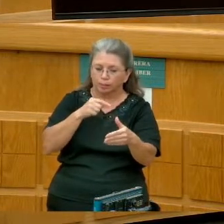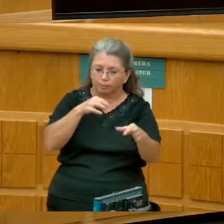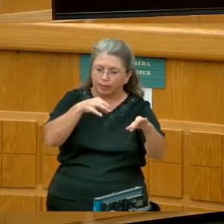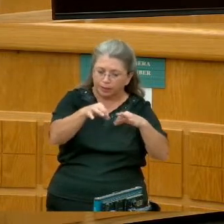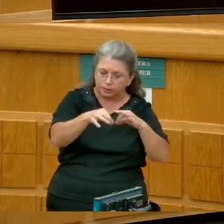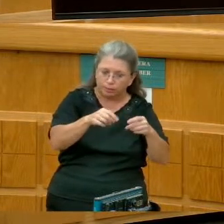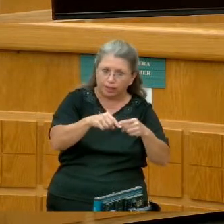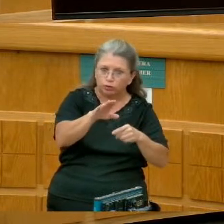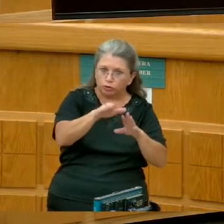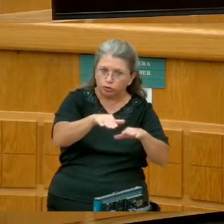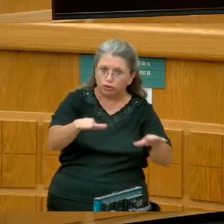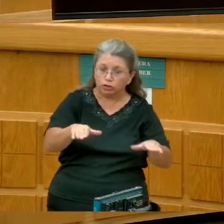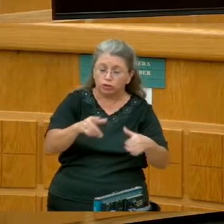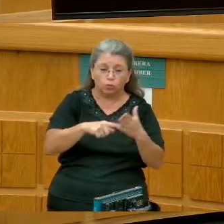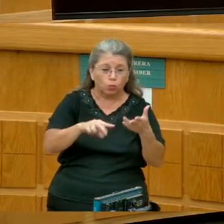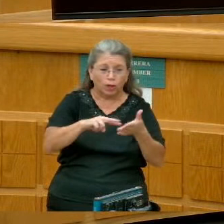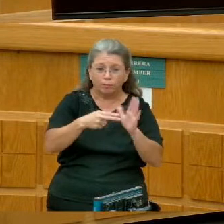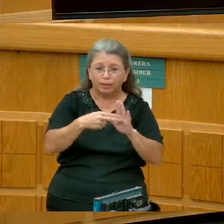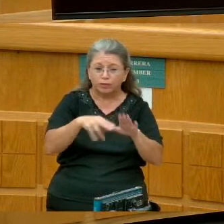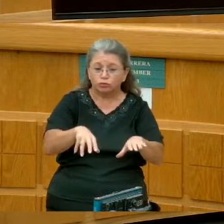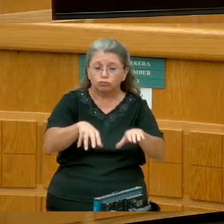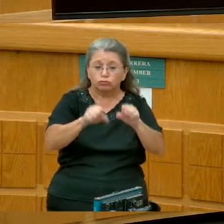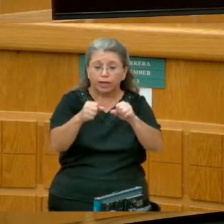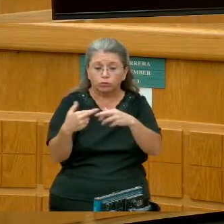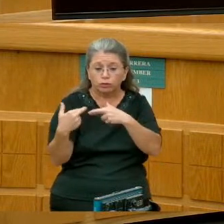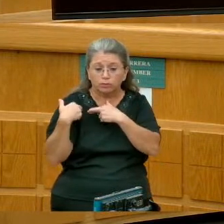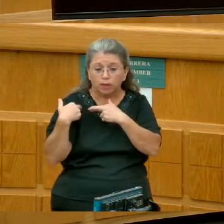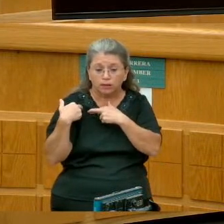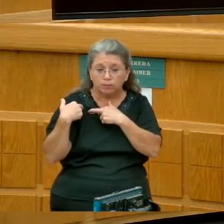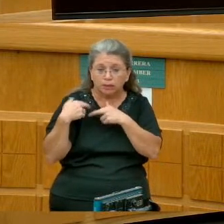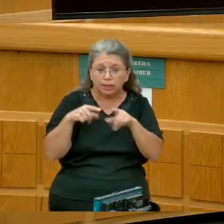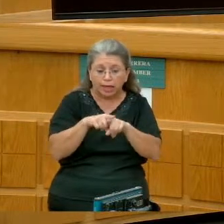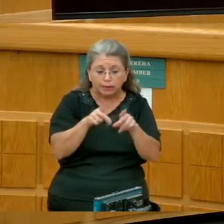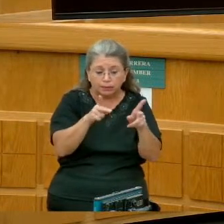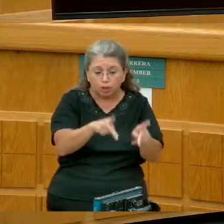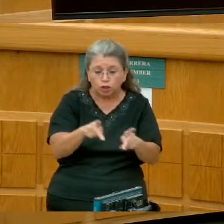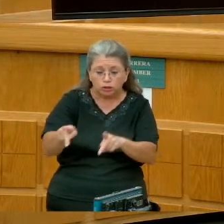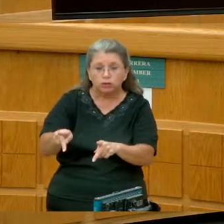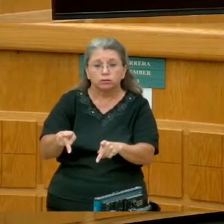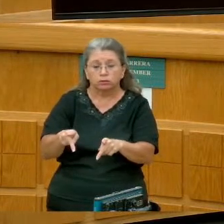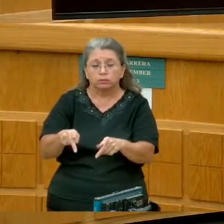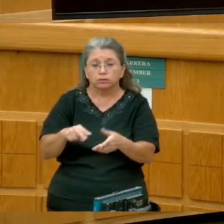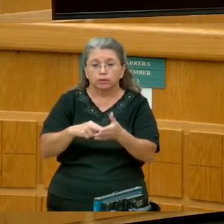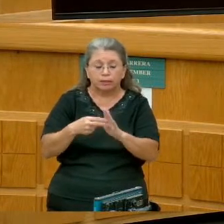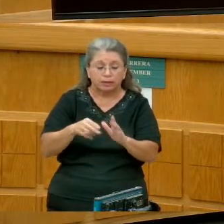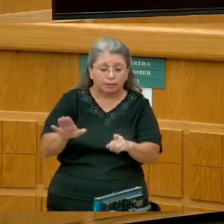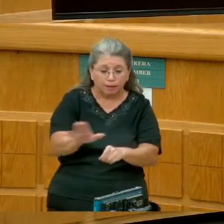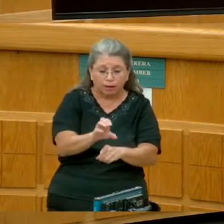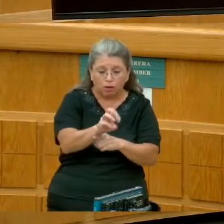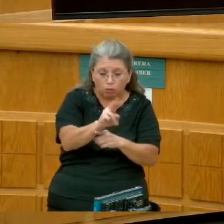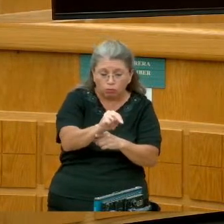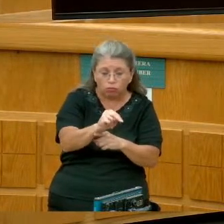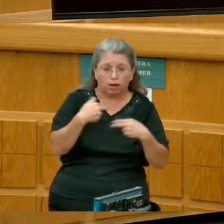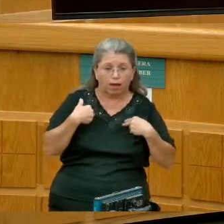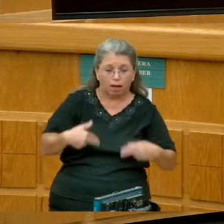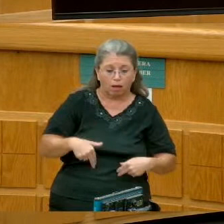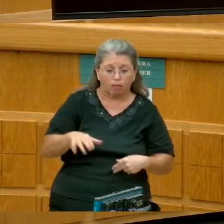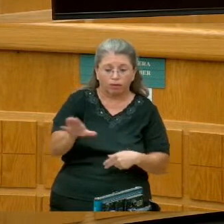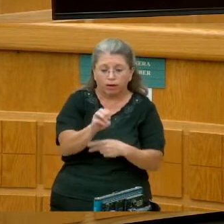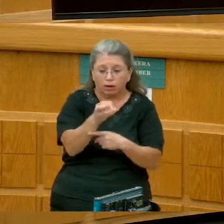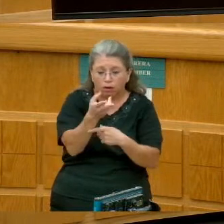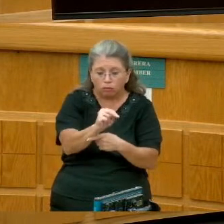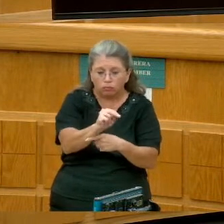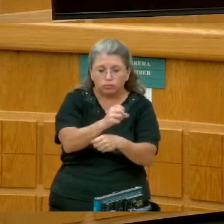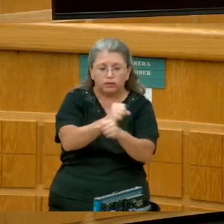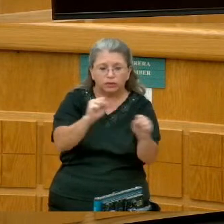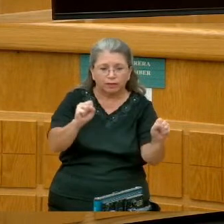what it means to take on responsibility on a personal level, and that is in terms of their health, their safety,